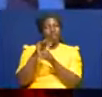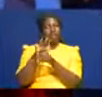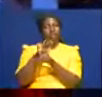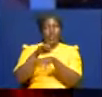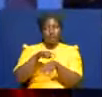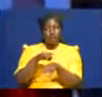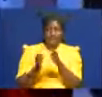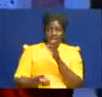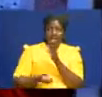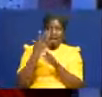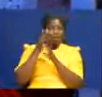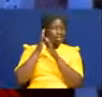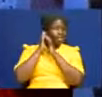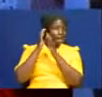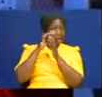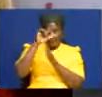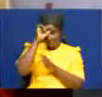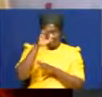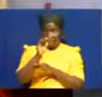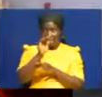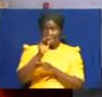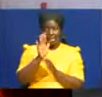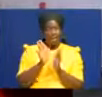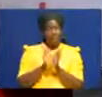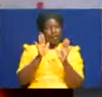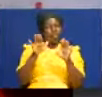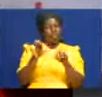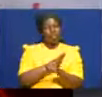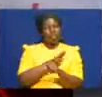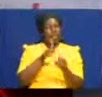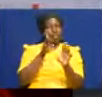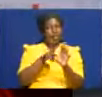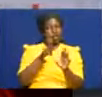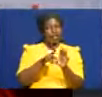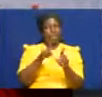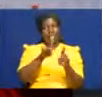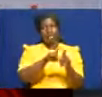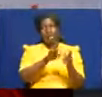lounge, Kilifi governor urged the public to fully participate and engage the county